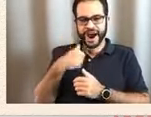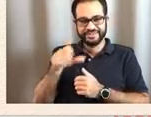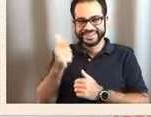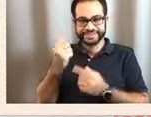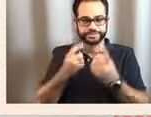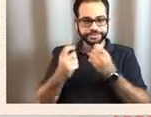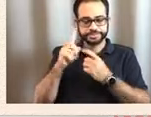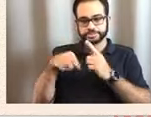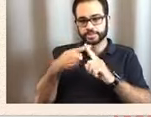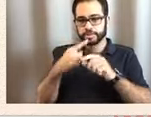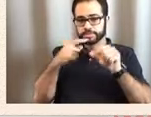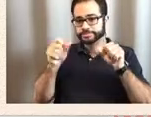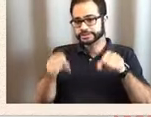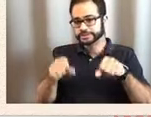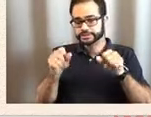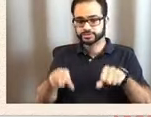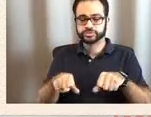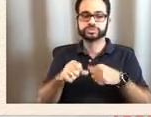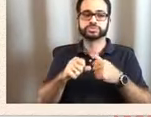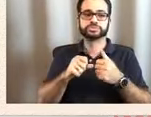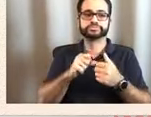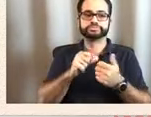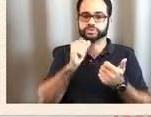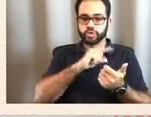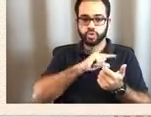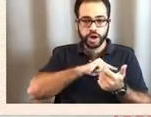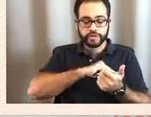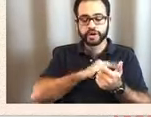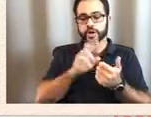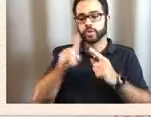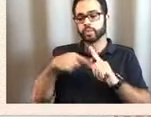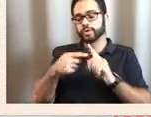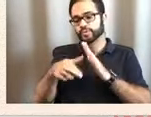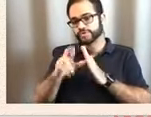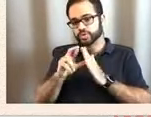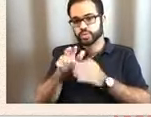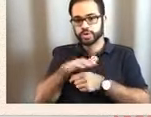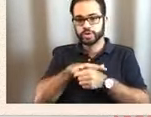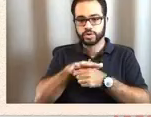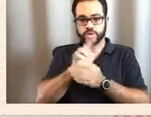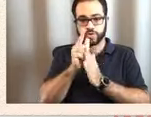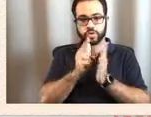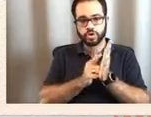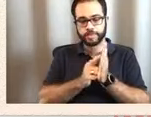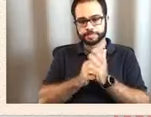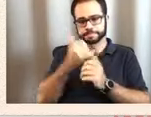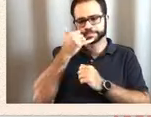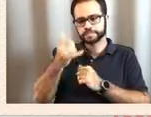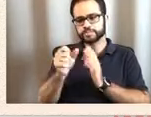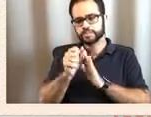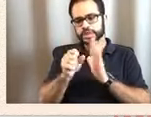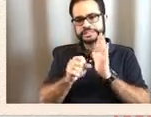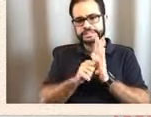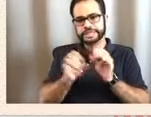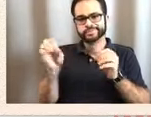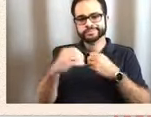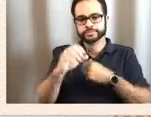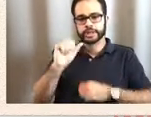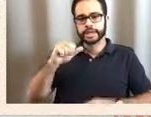potential disqualifier while reviewing a local law, contact the state office APD CDC